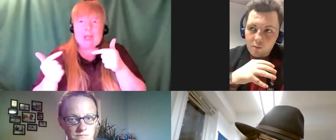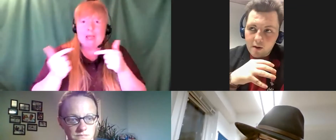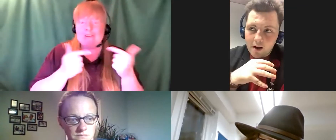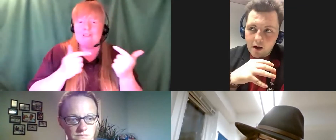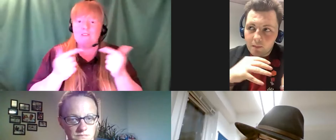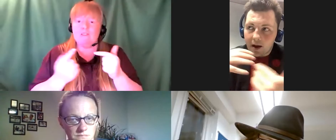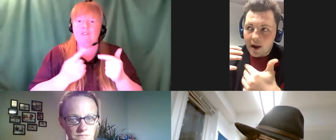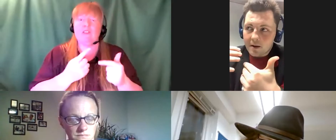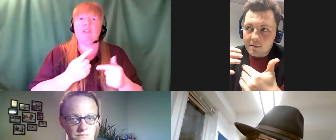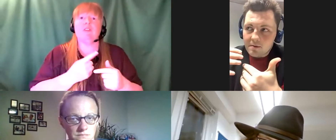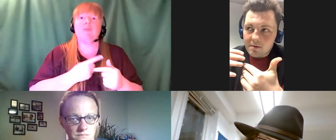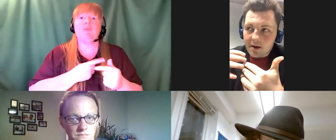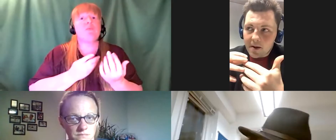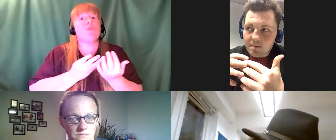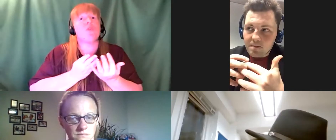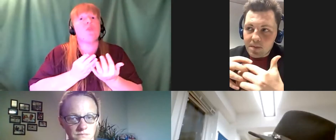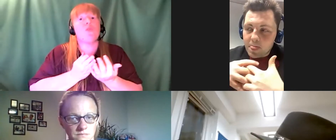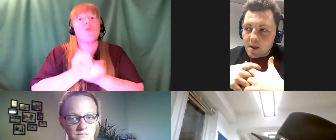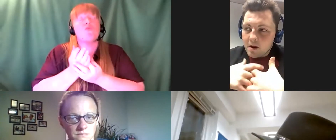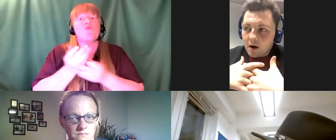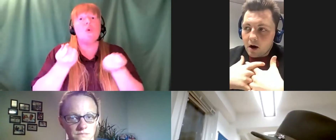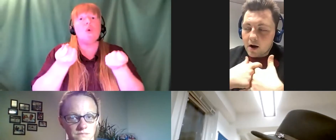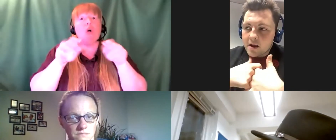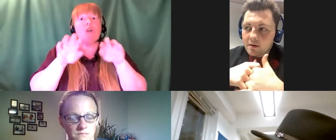my weight went up, and